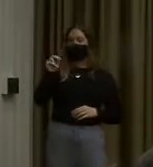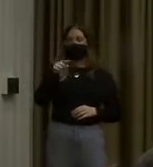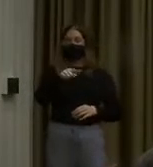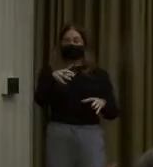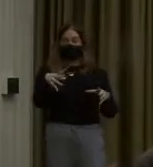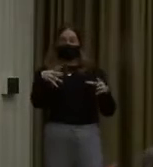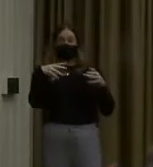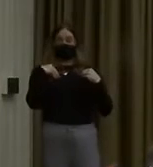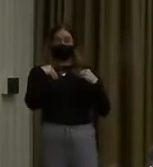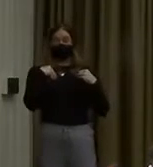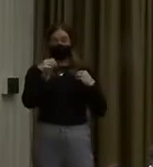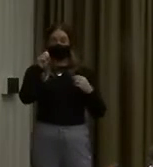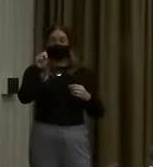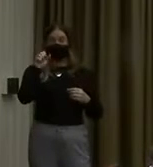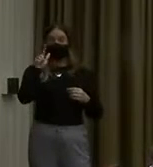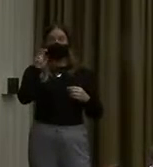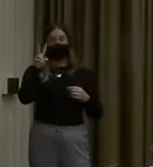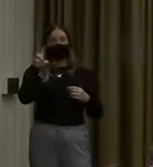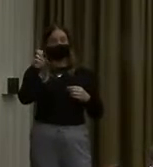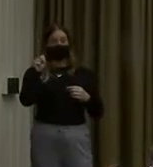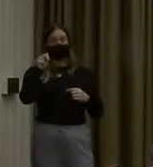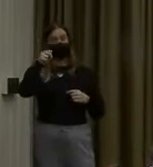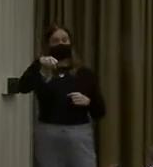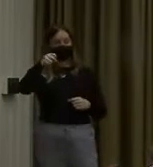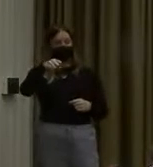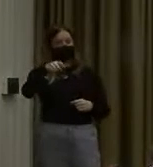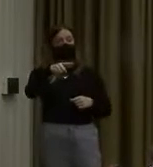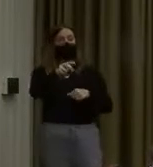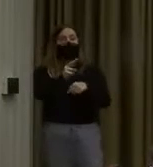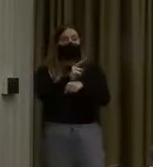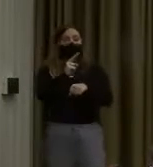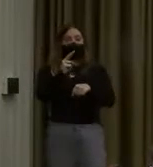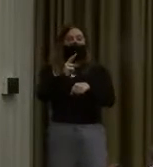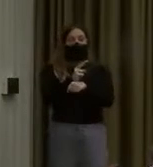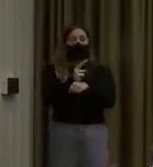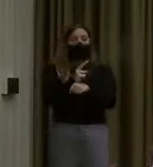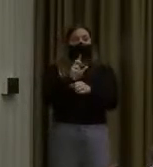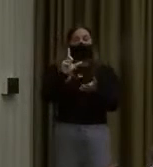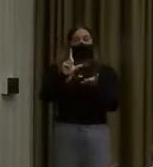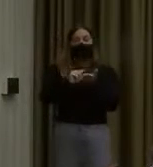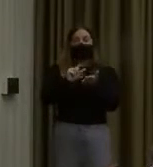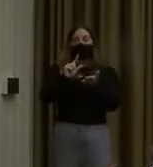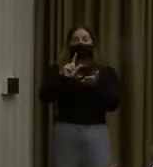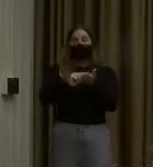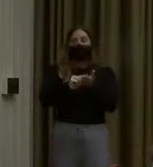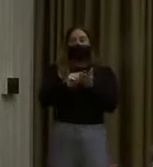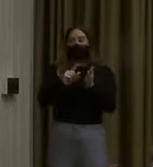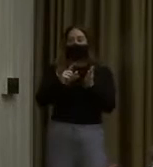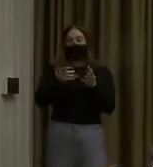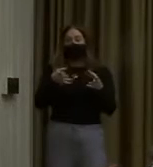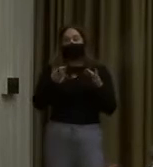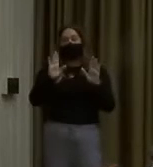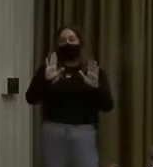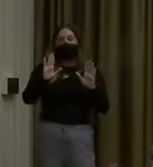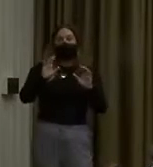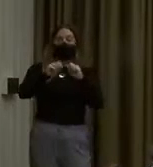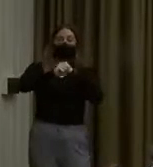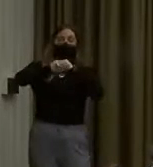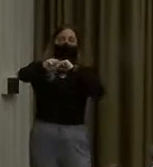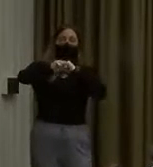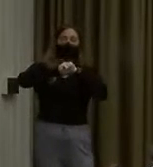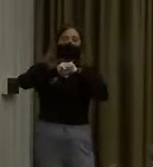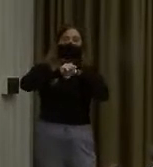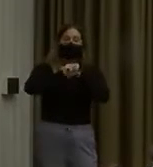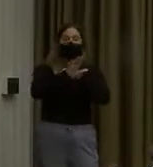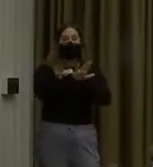owner, and yes, he had used his newspapers to allow the abolitionists to advertise their cause and